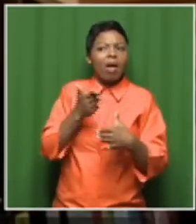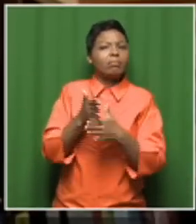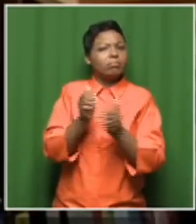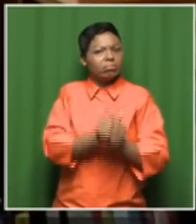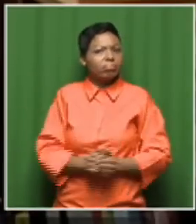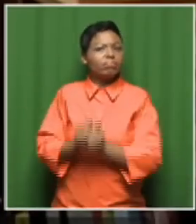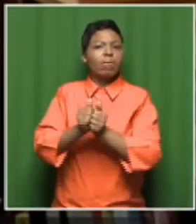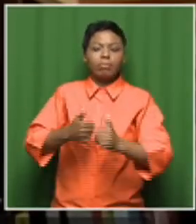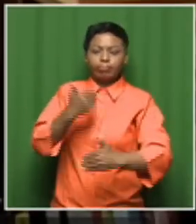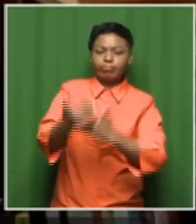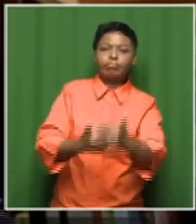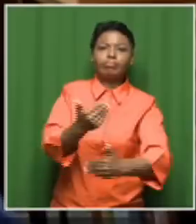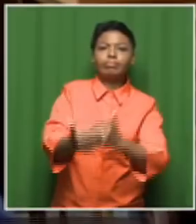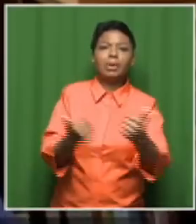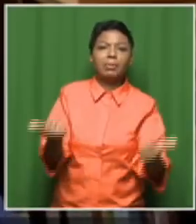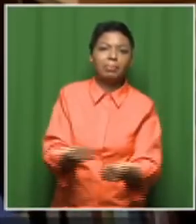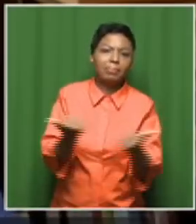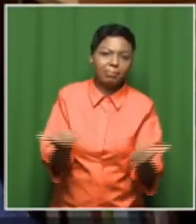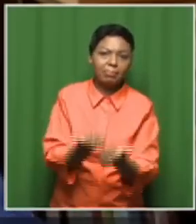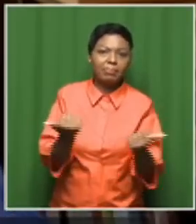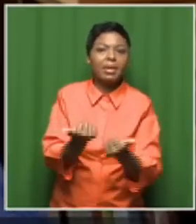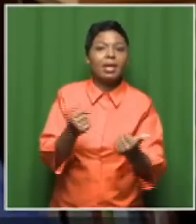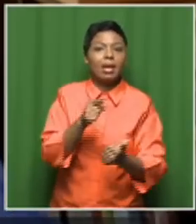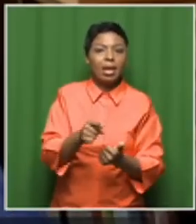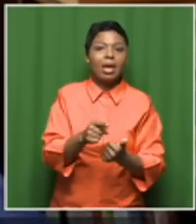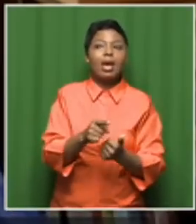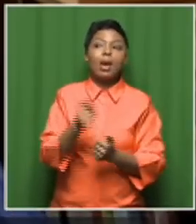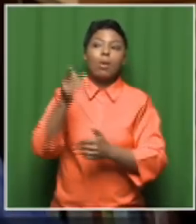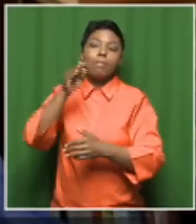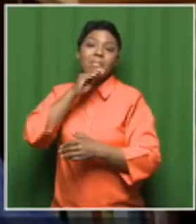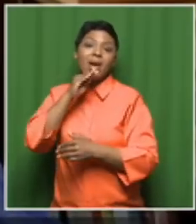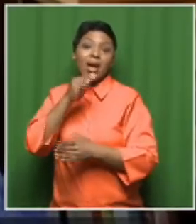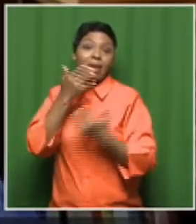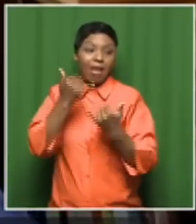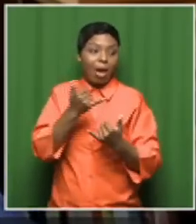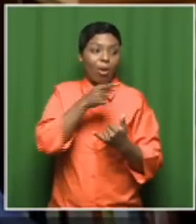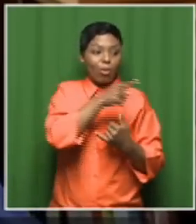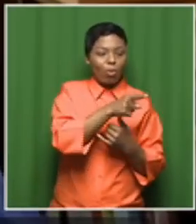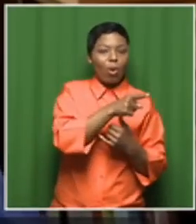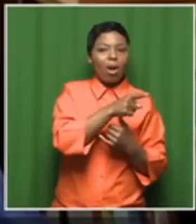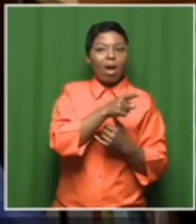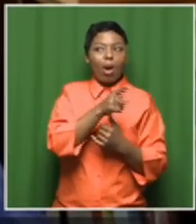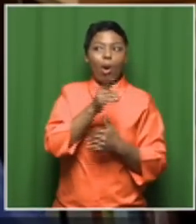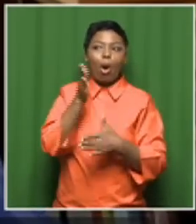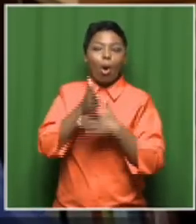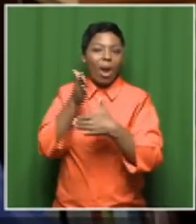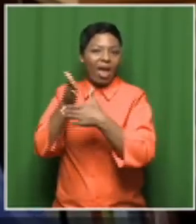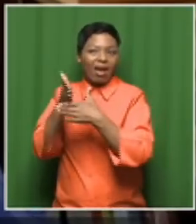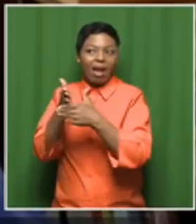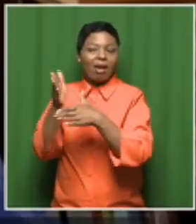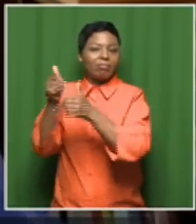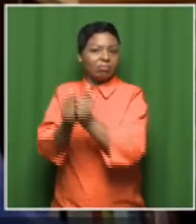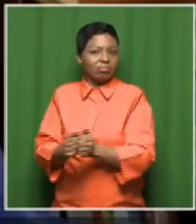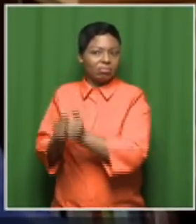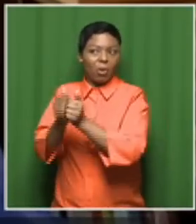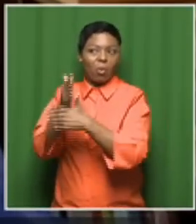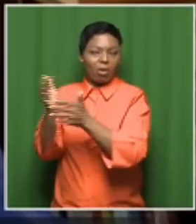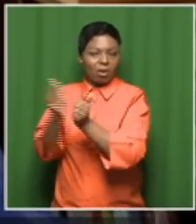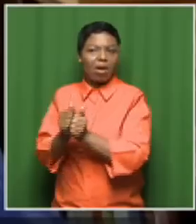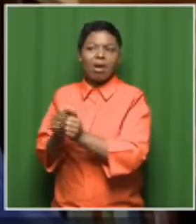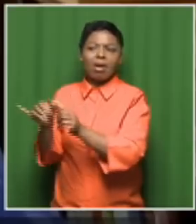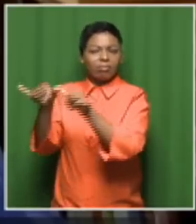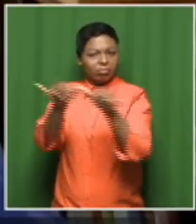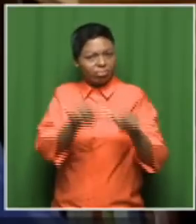And that's what had happened. What happened there was workers rebelled democratically against their own shop